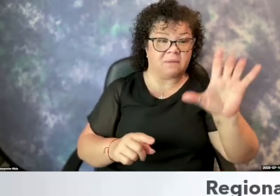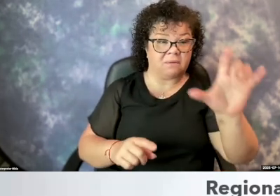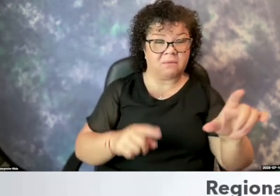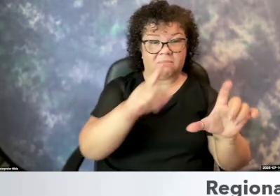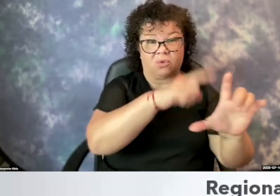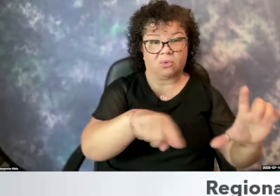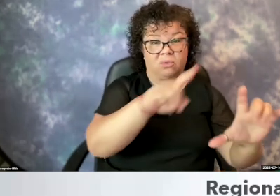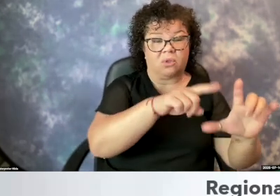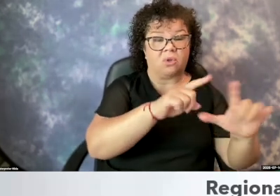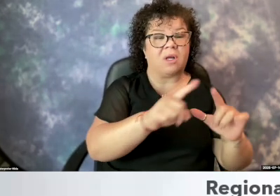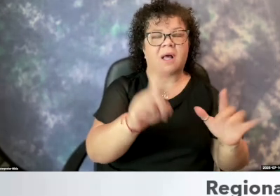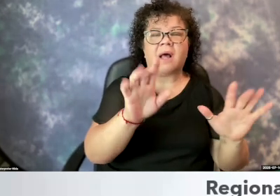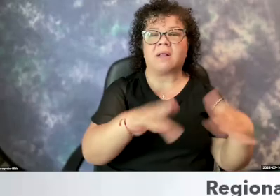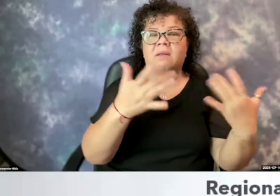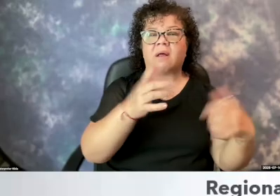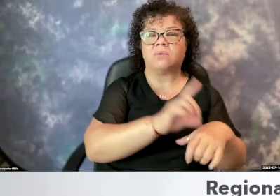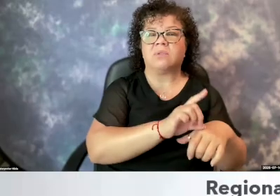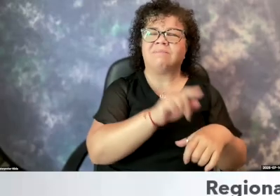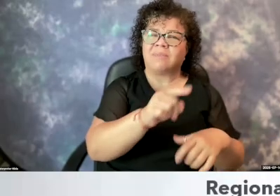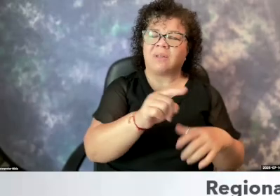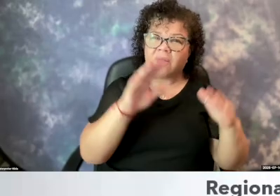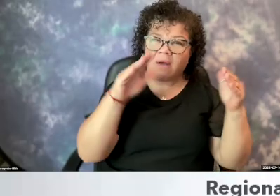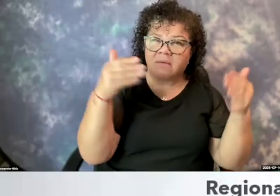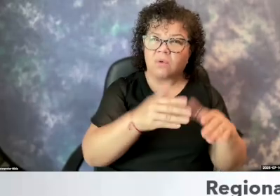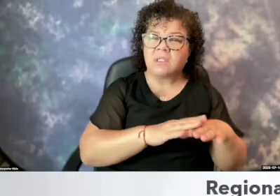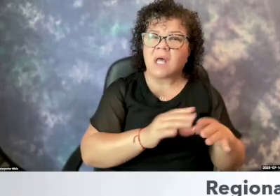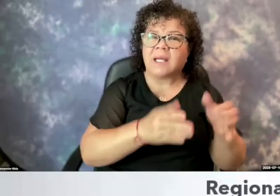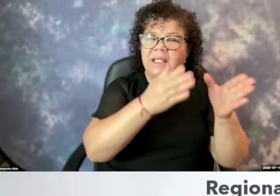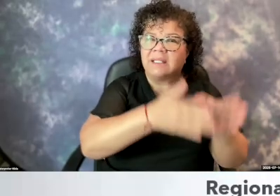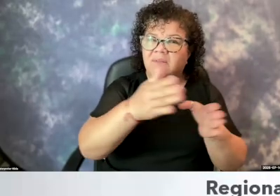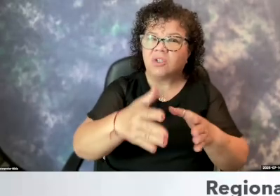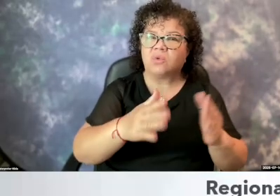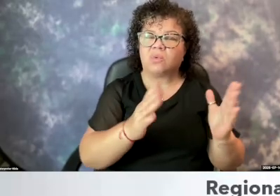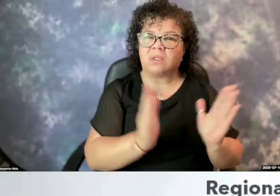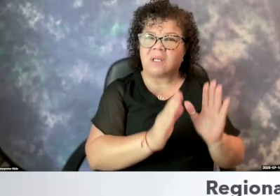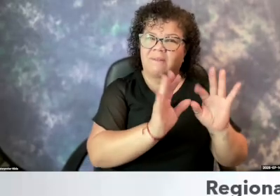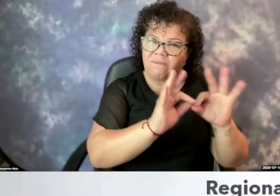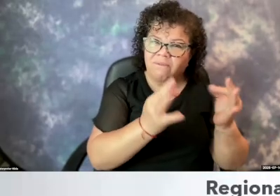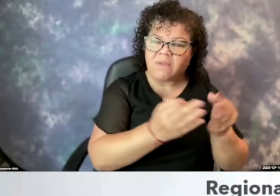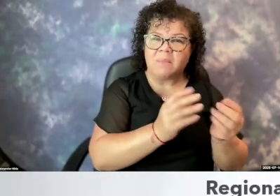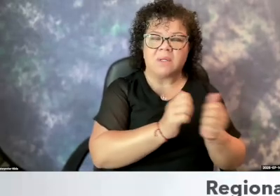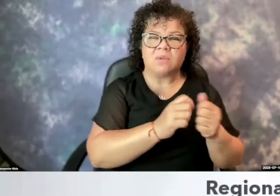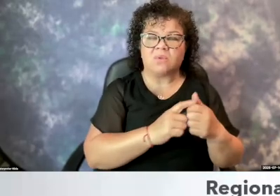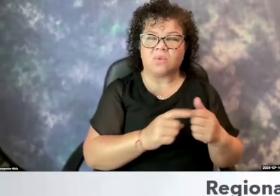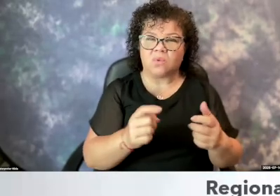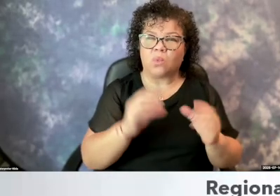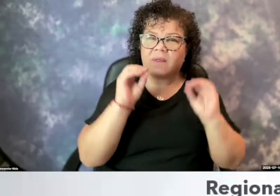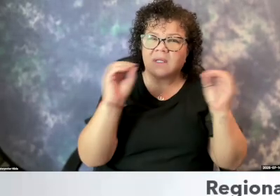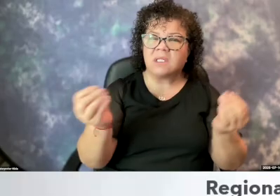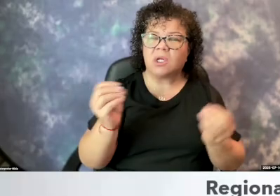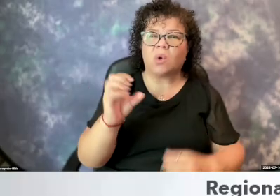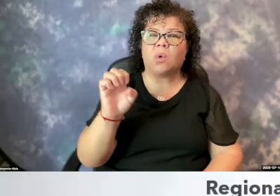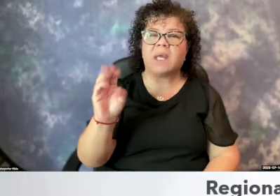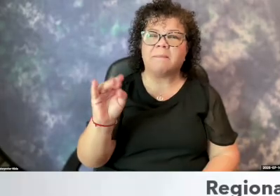individuals and communities. First, on the left, we have the light-duty vehicle purchase incentives. These projects focus on